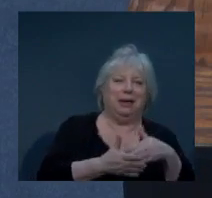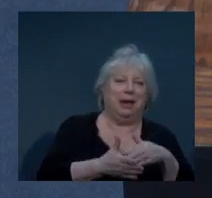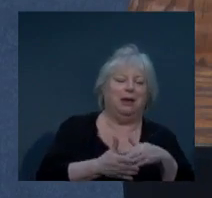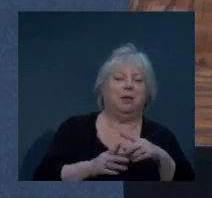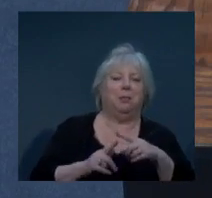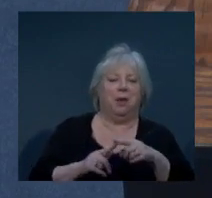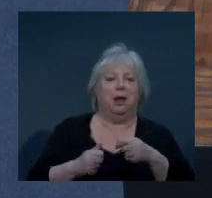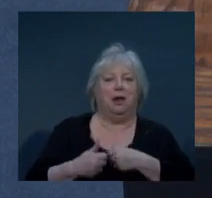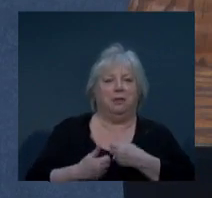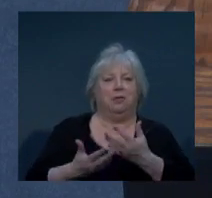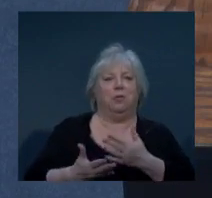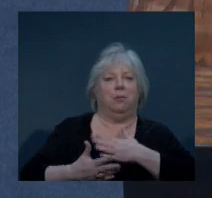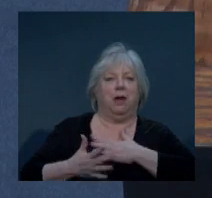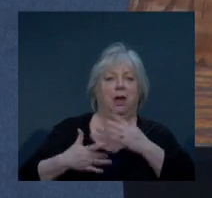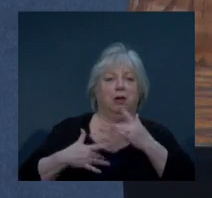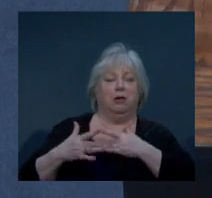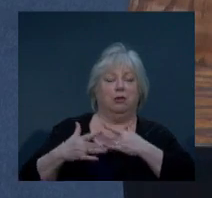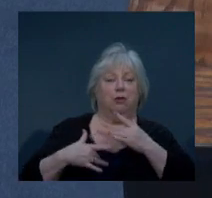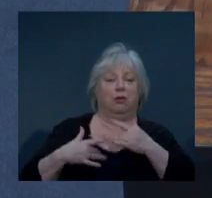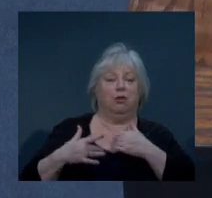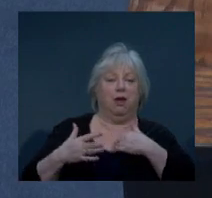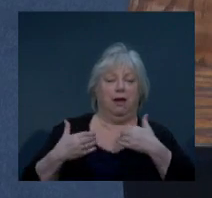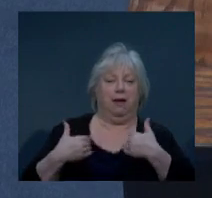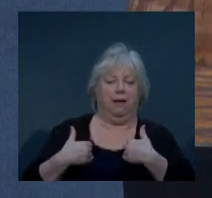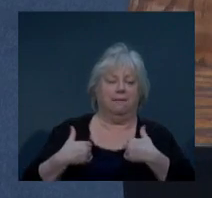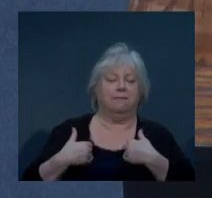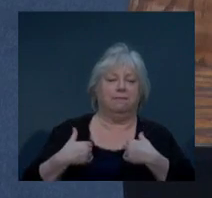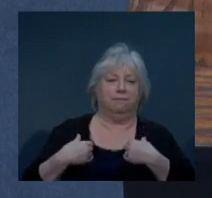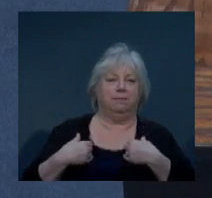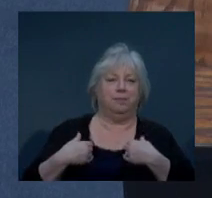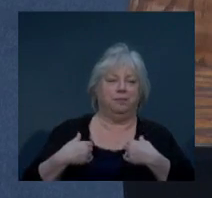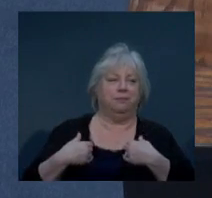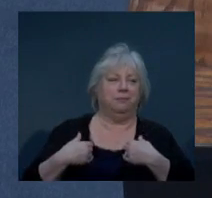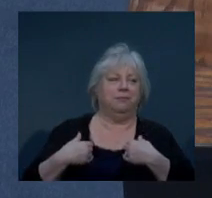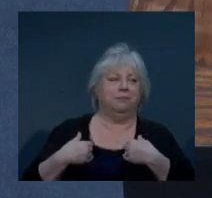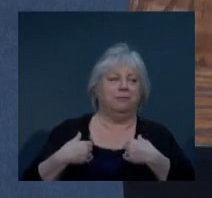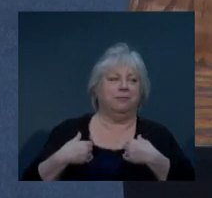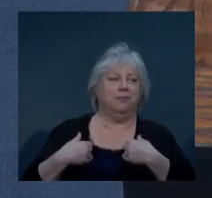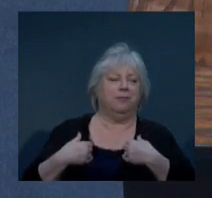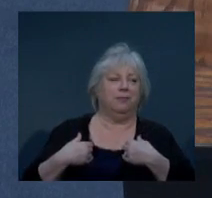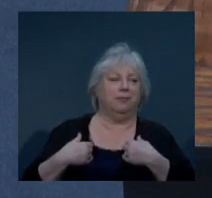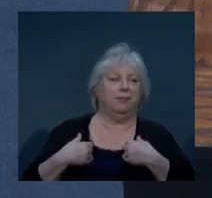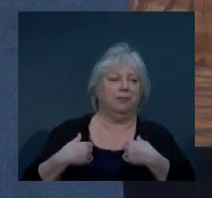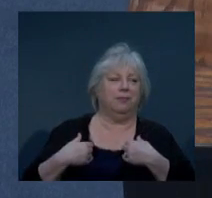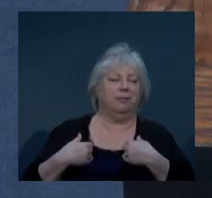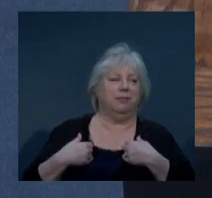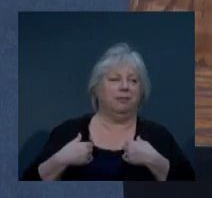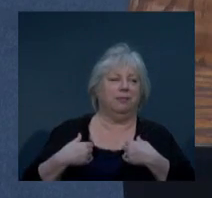the concerns that I have off the top of my head. And two,